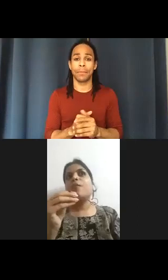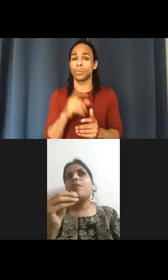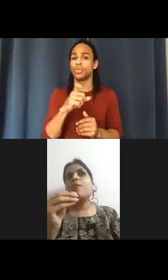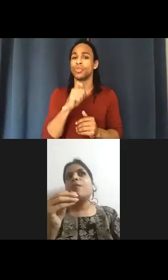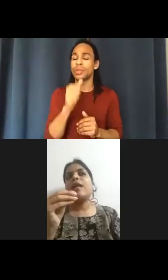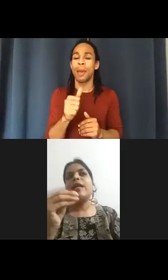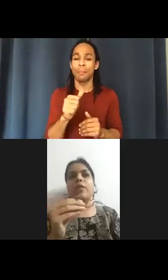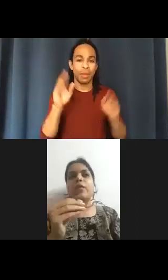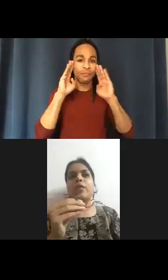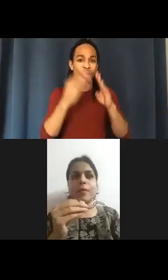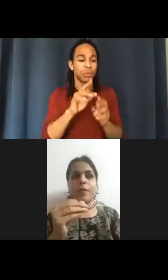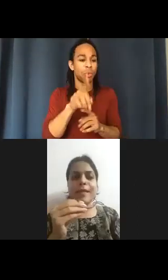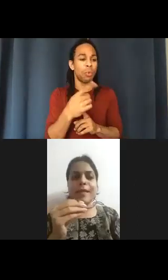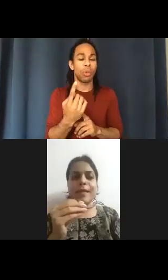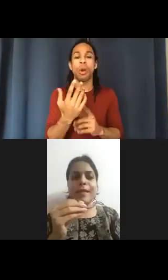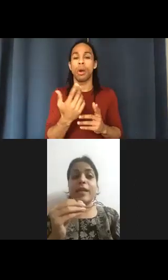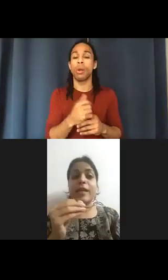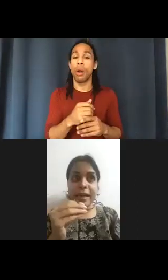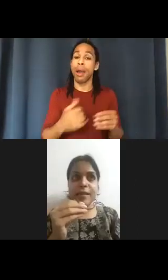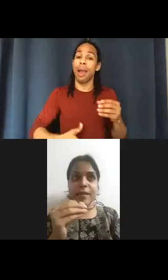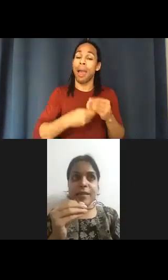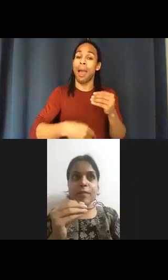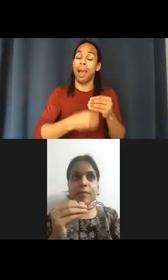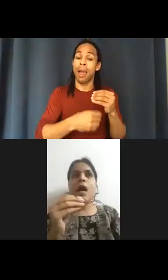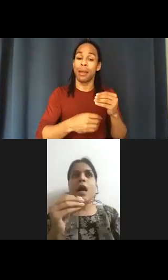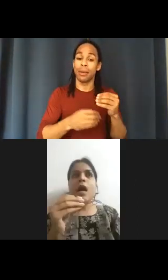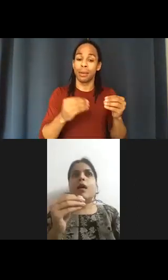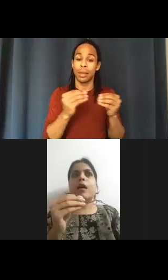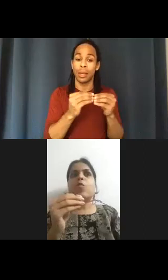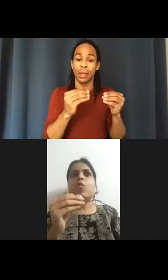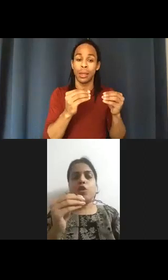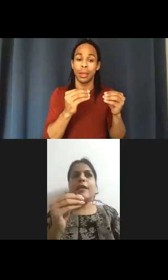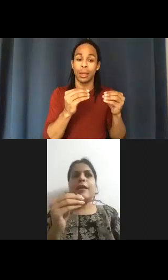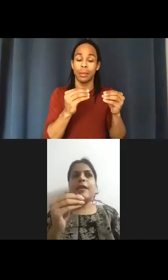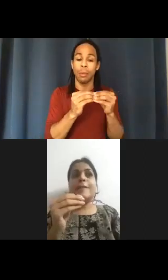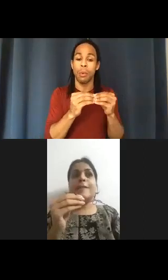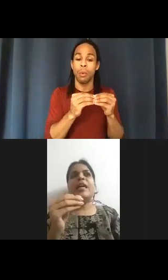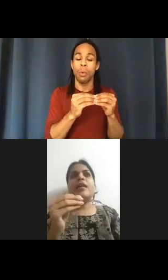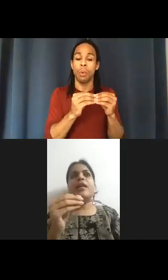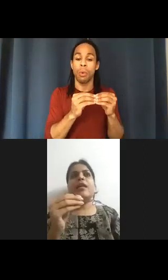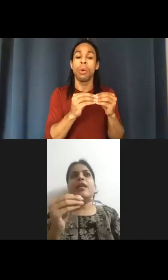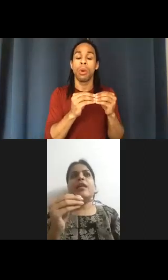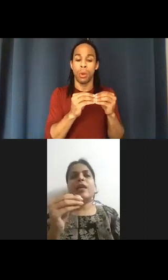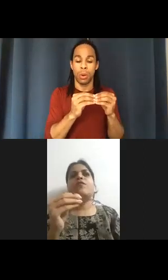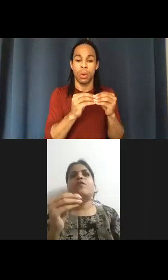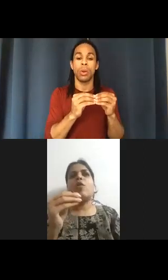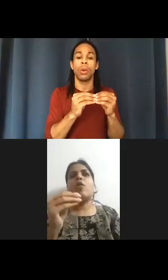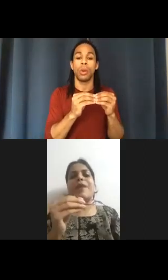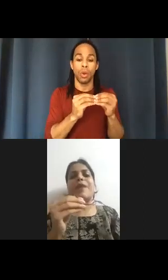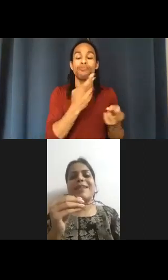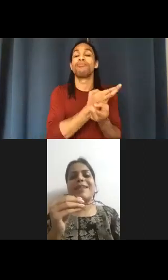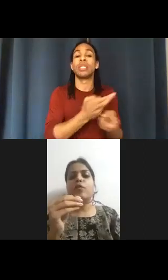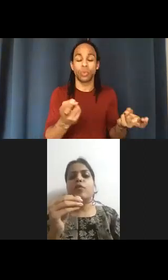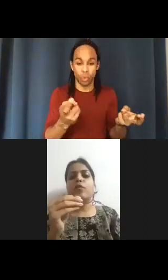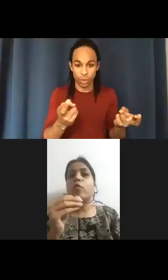about adding more resources and strengthening public health system, which is the main location for a lot of marginalized